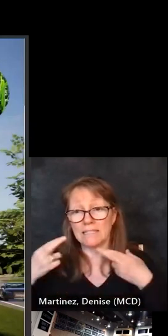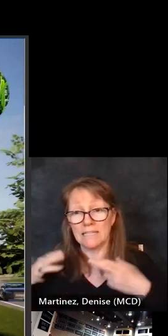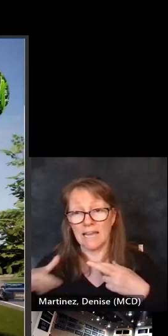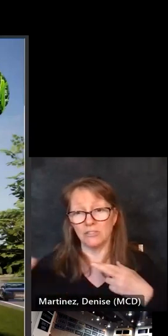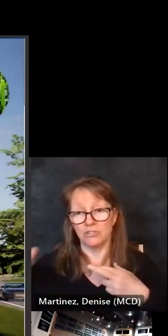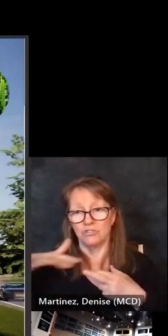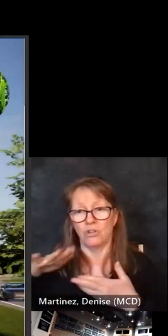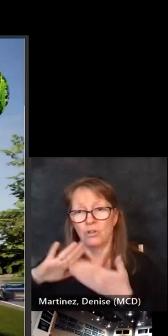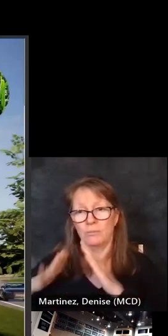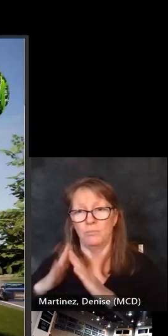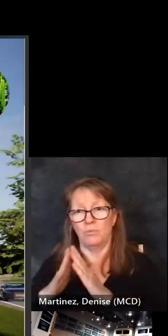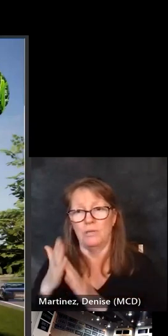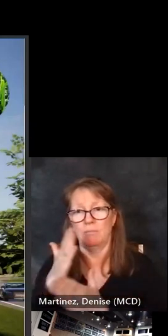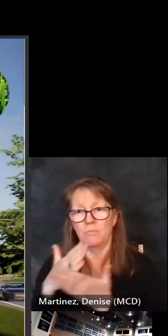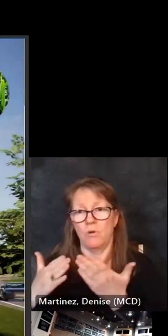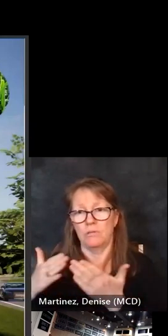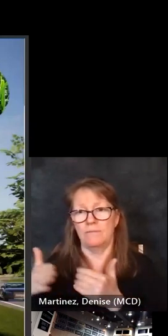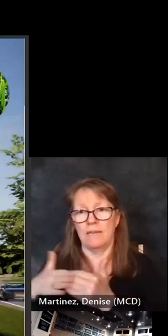neighborhood.